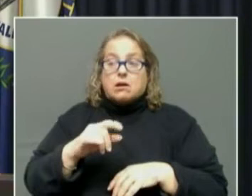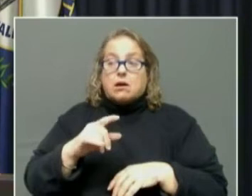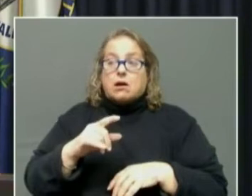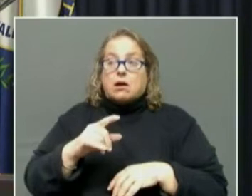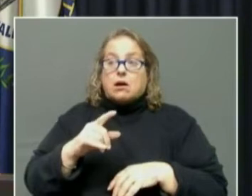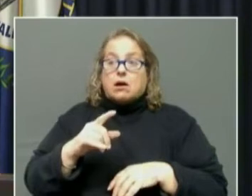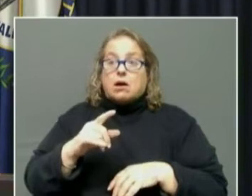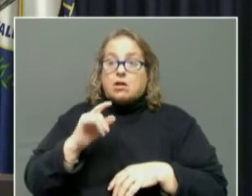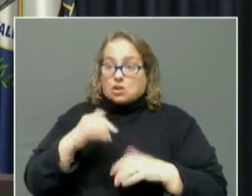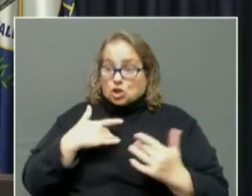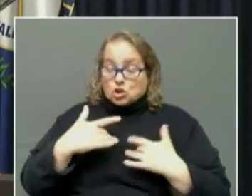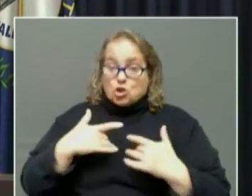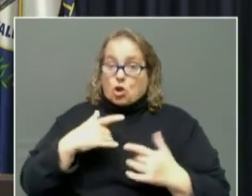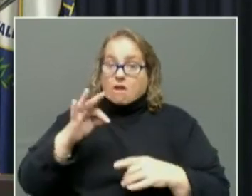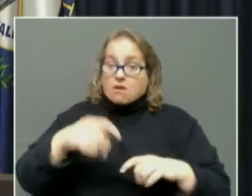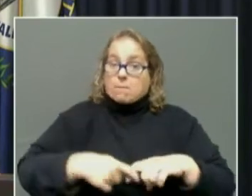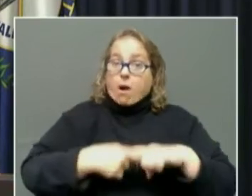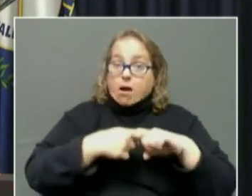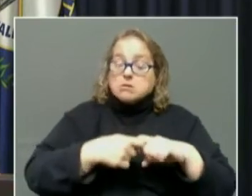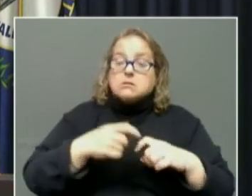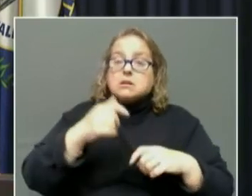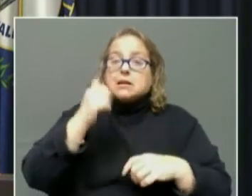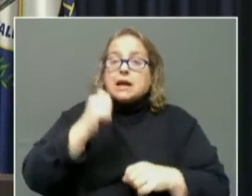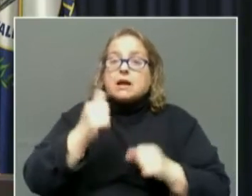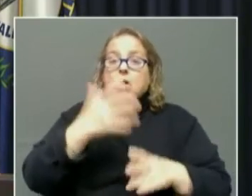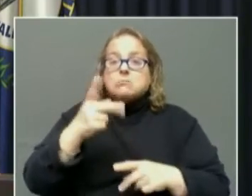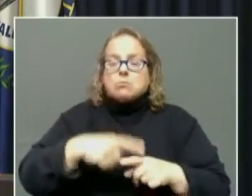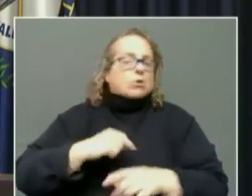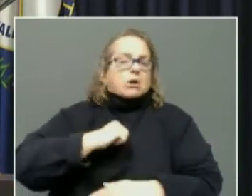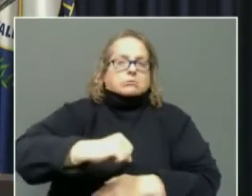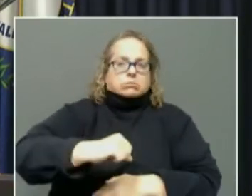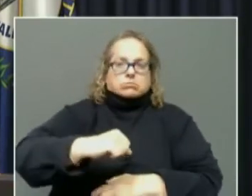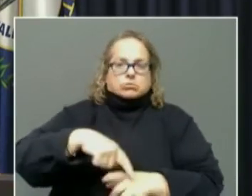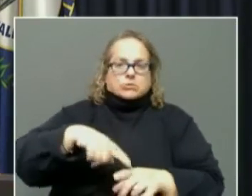the pause could potentially outweigh the